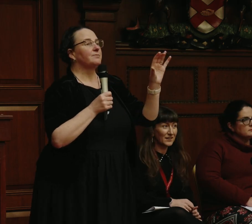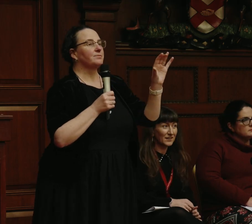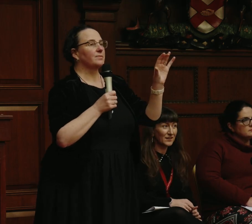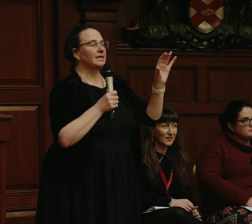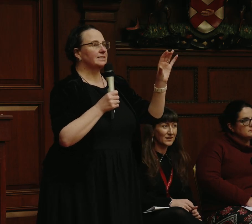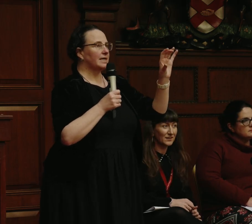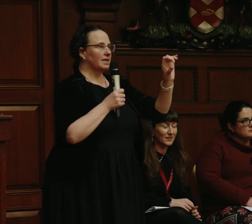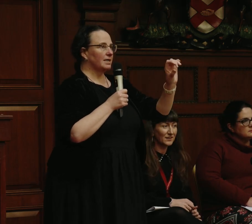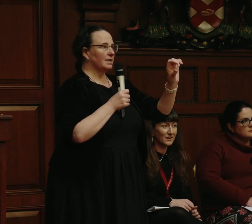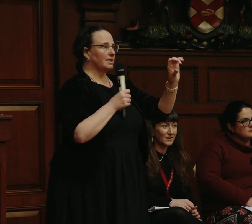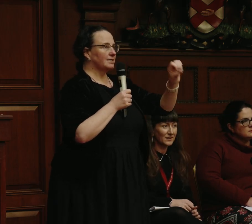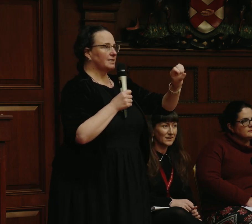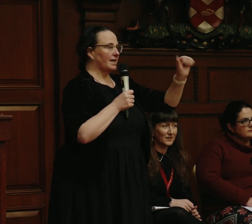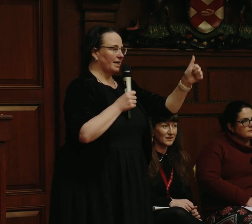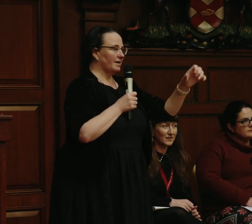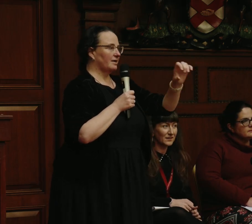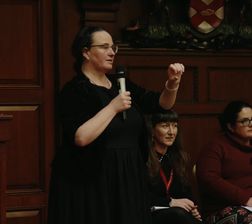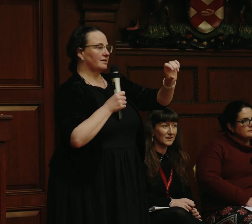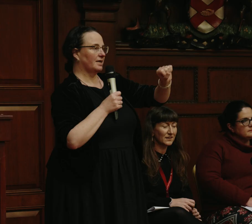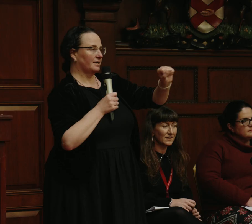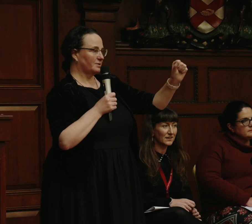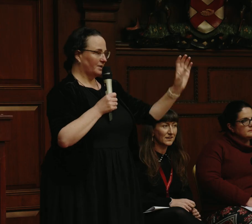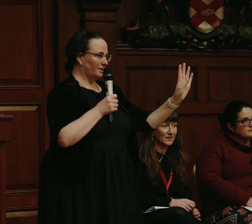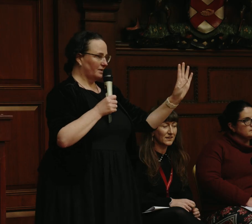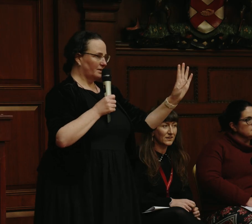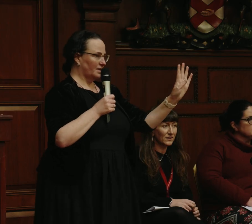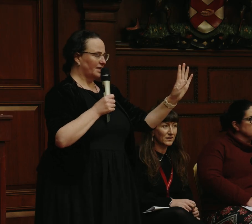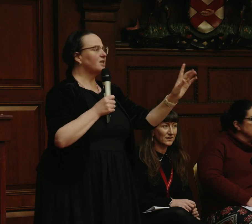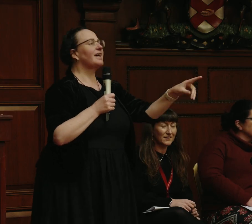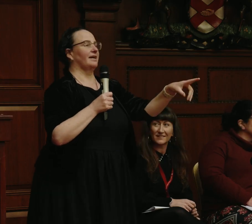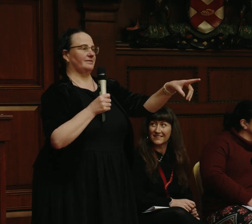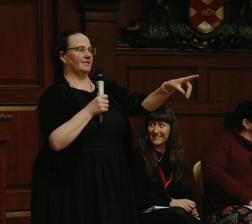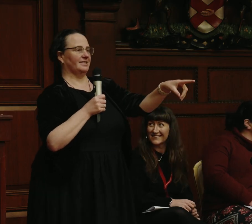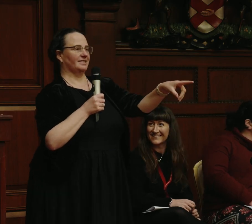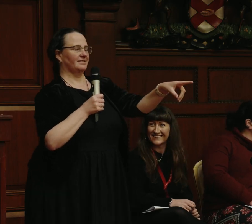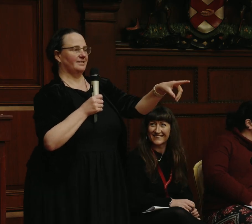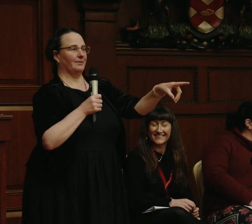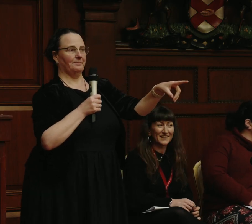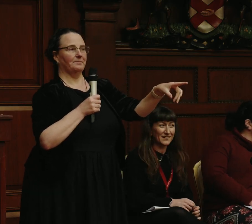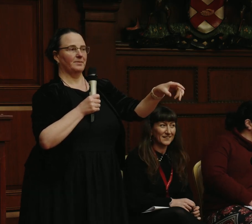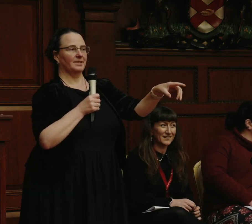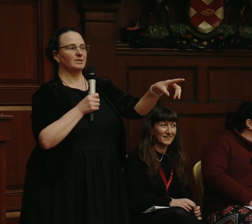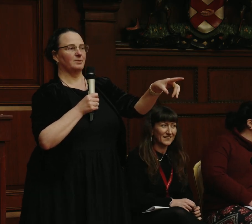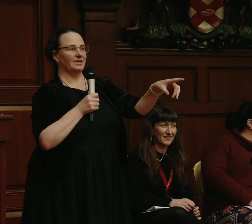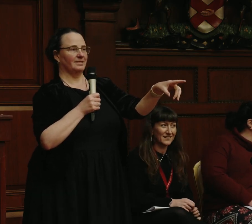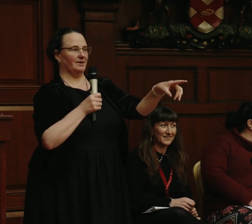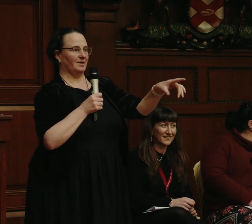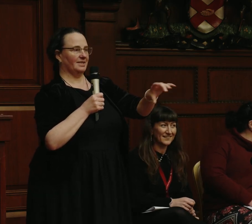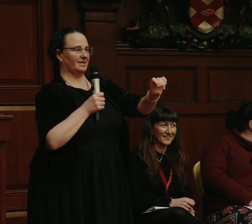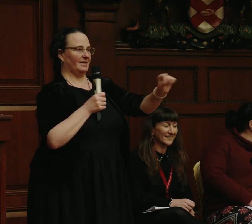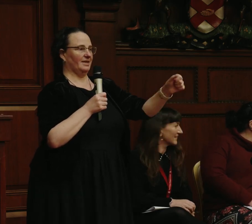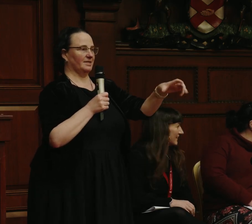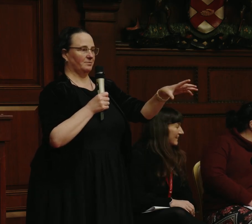and SASSB? Is that? Oh, yeah, that's it. Yeah, Yeah, yeah. that's what I mean.